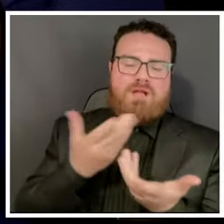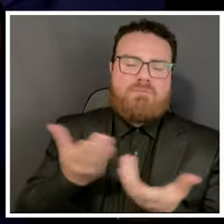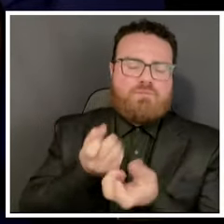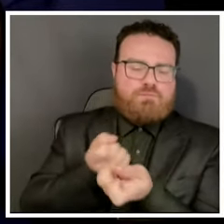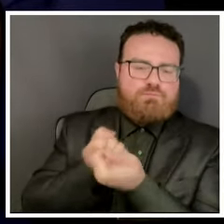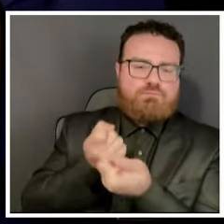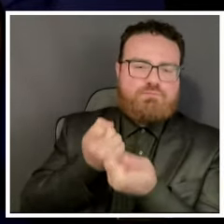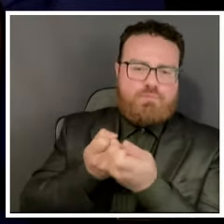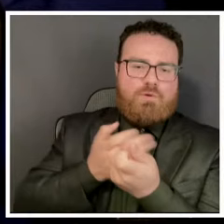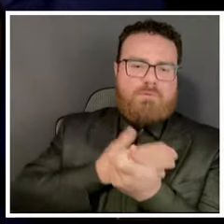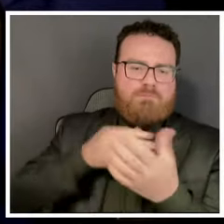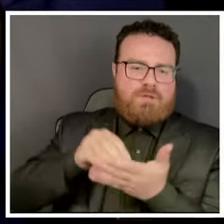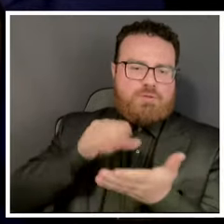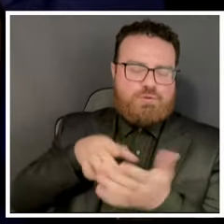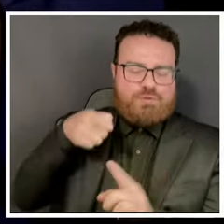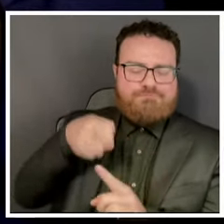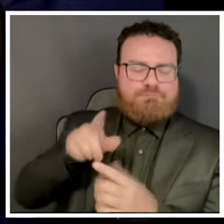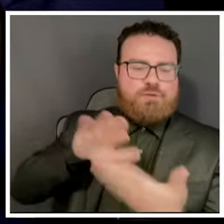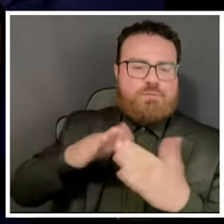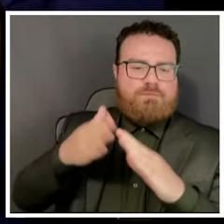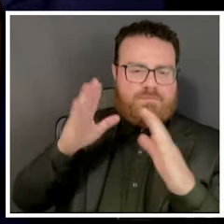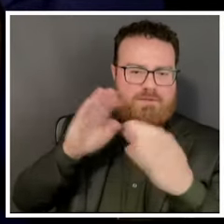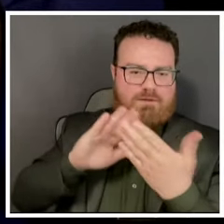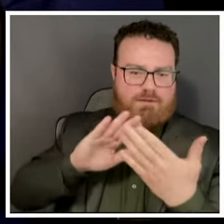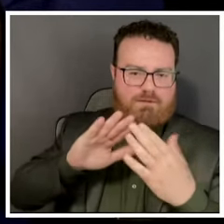So for our family, there was never a